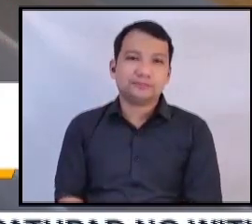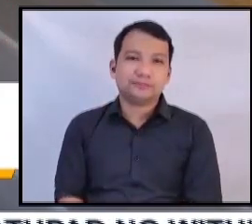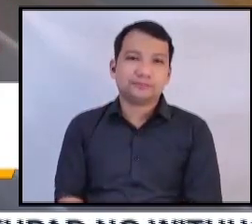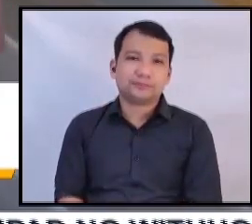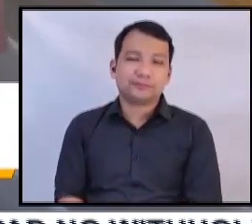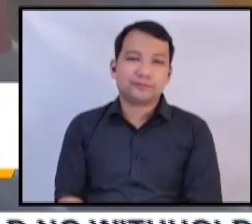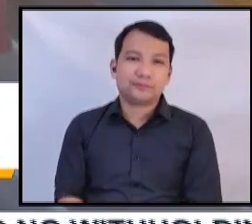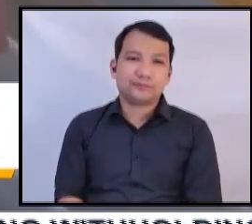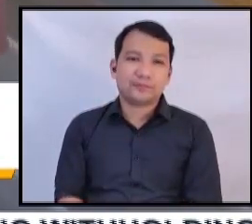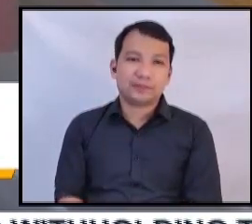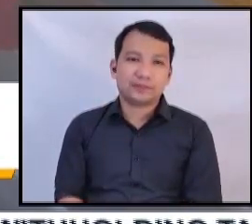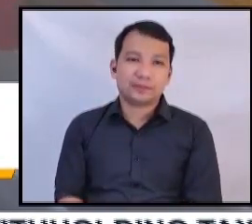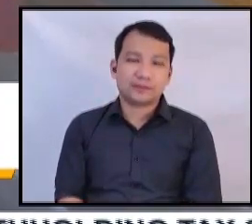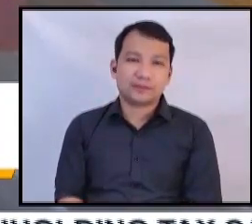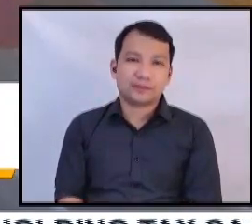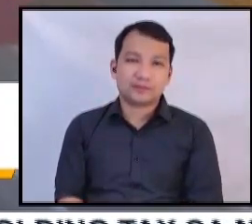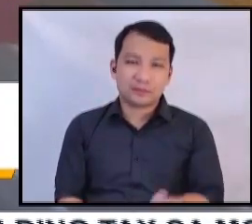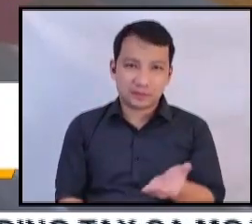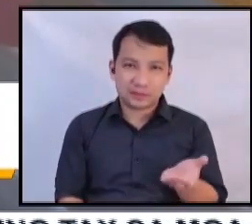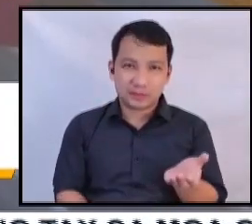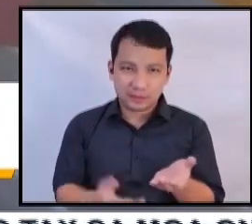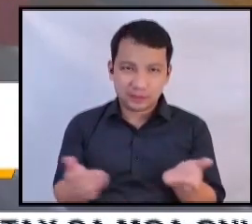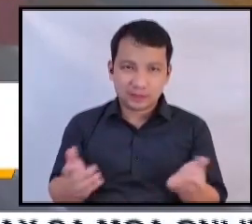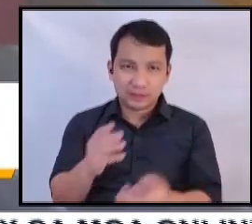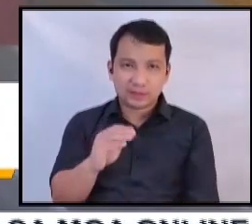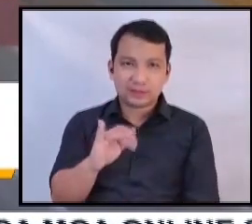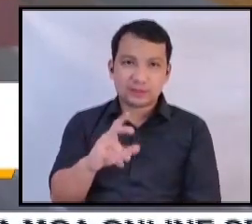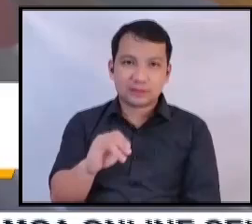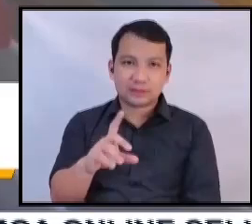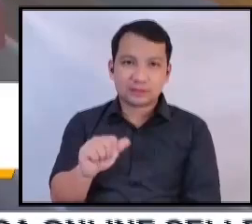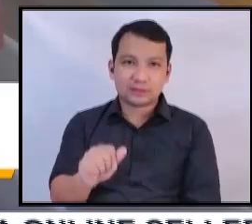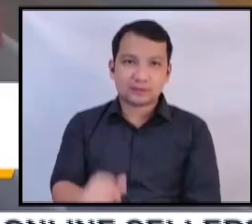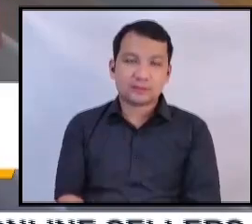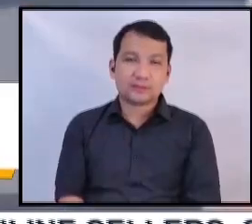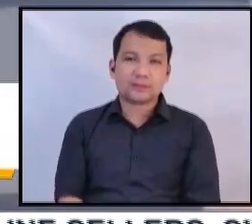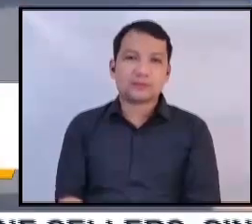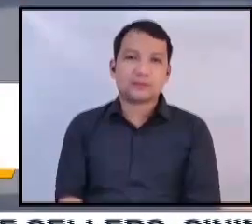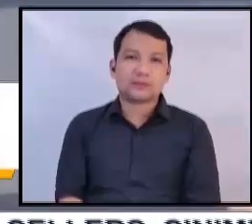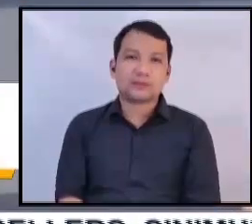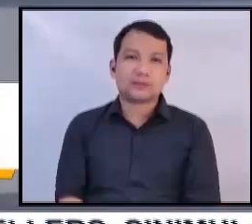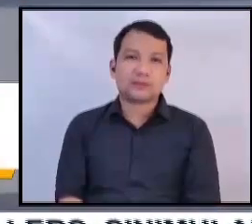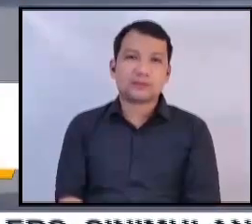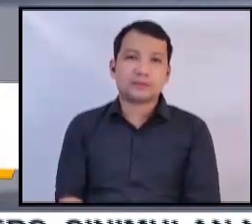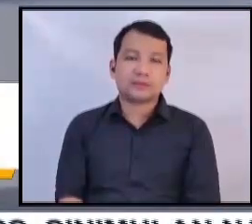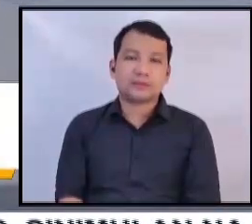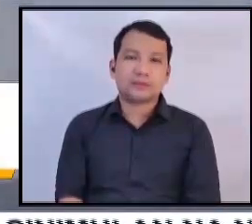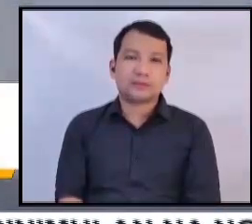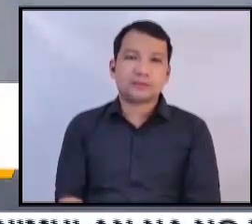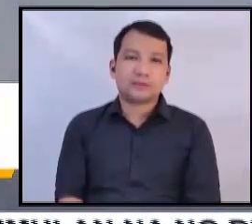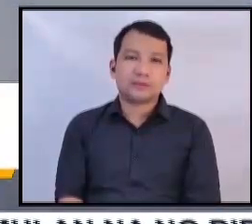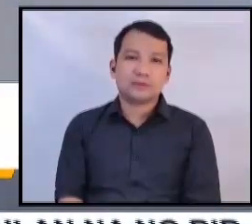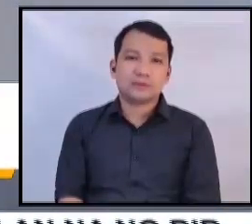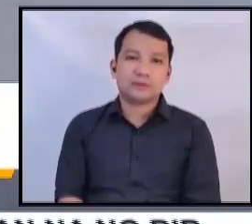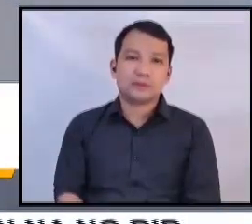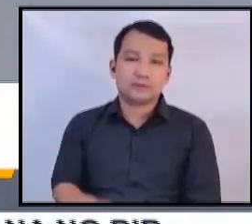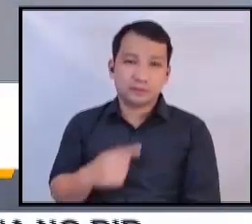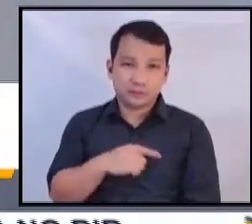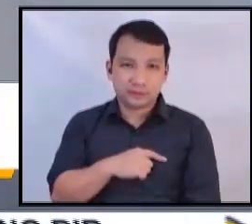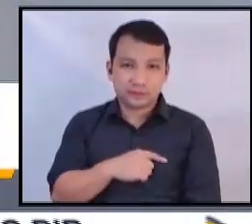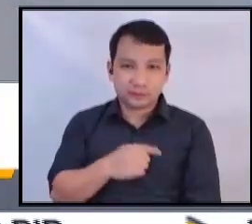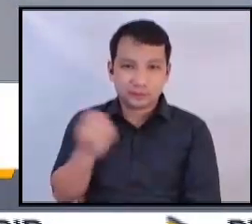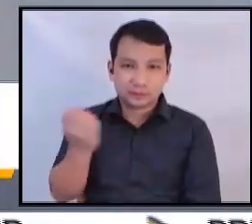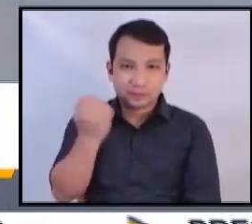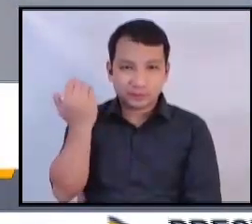Oh, 30 seconds pala. So, how about you, Mirna? Well, I'm a very passionate advocate for environmental sustainability